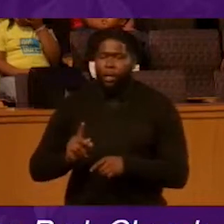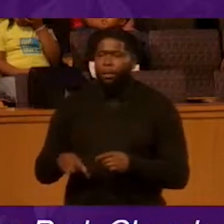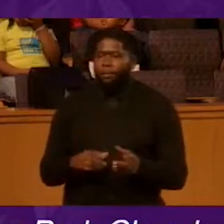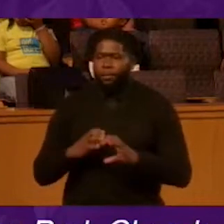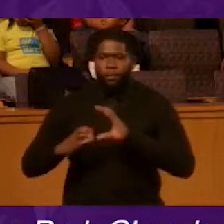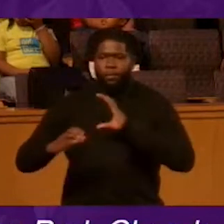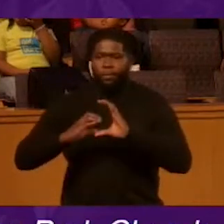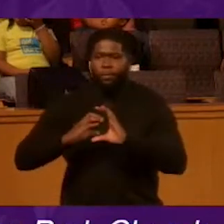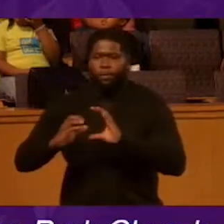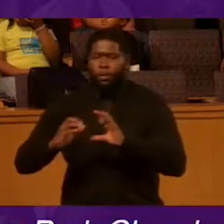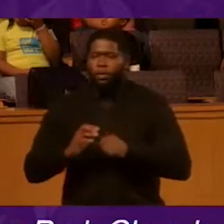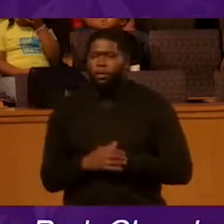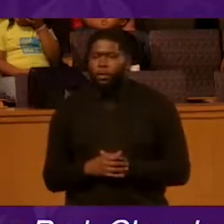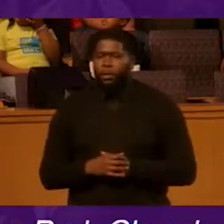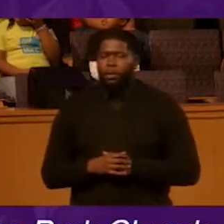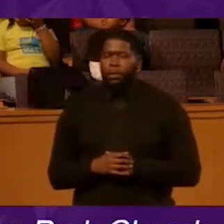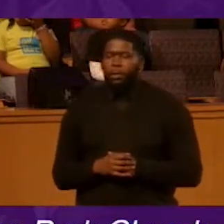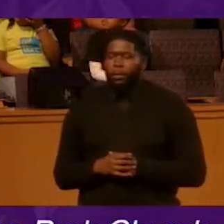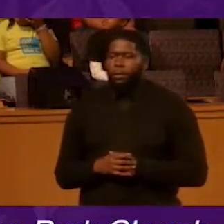at